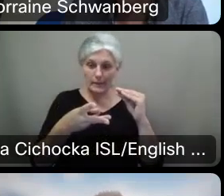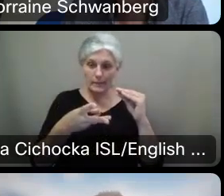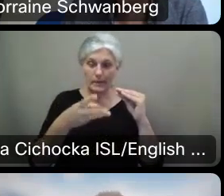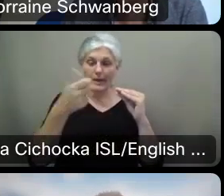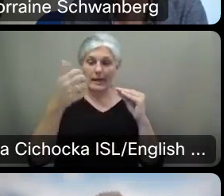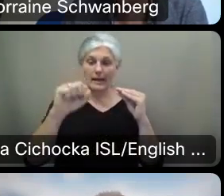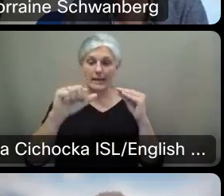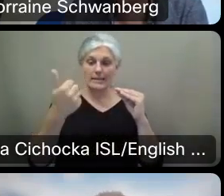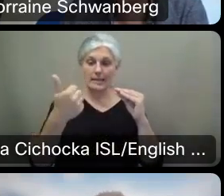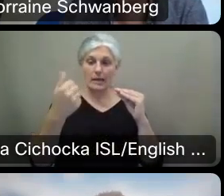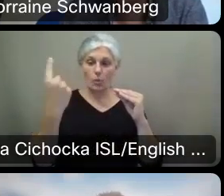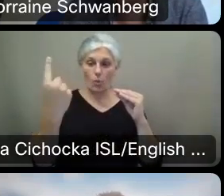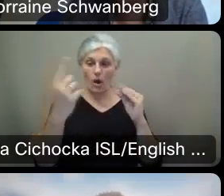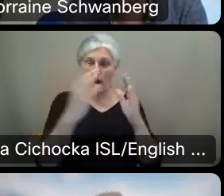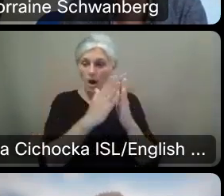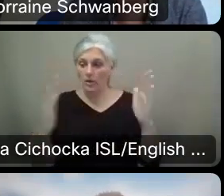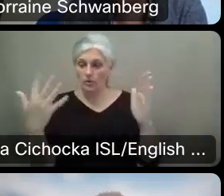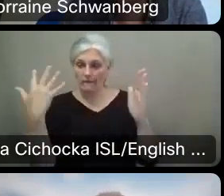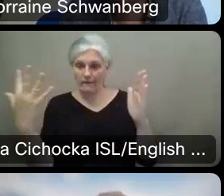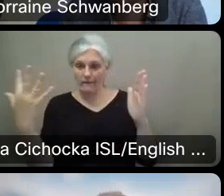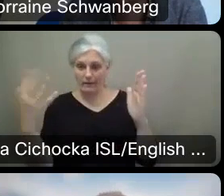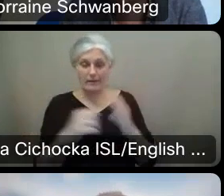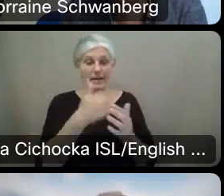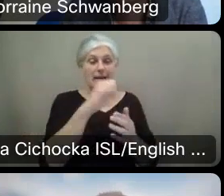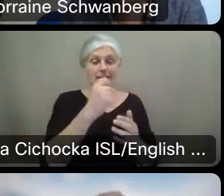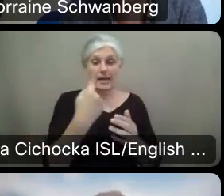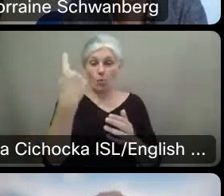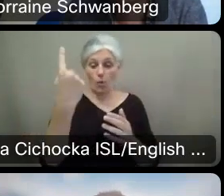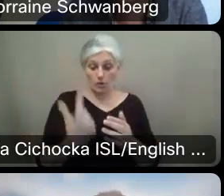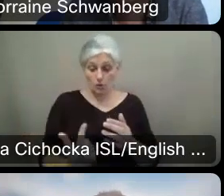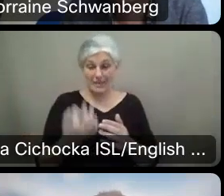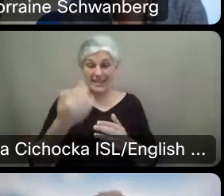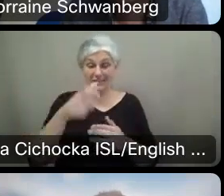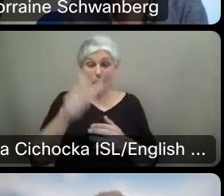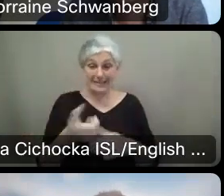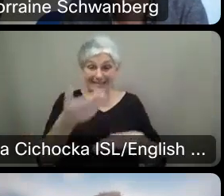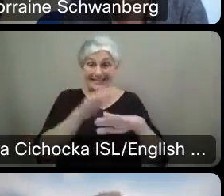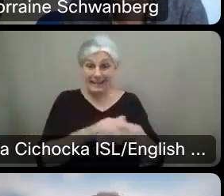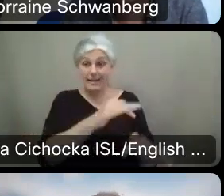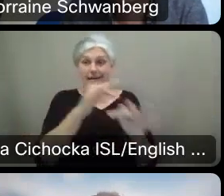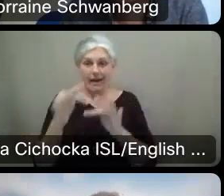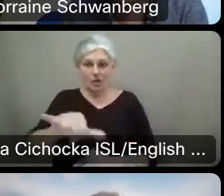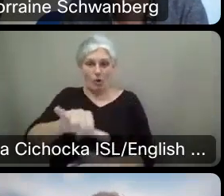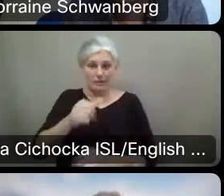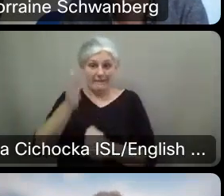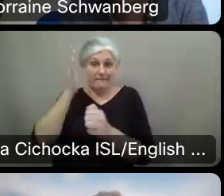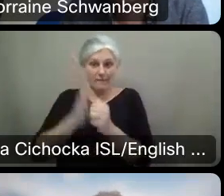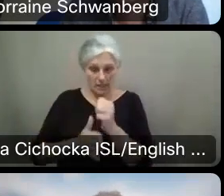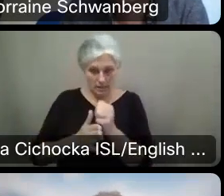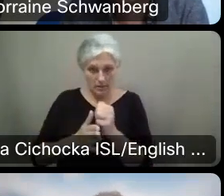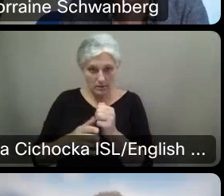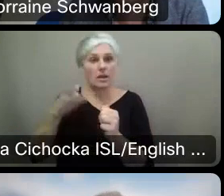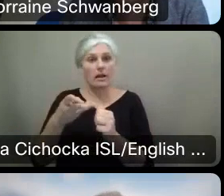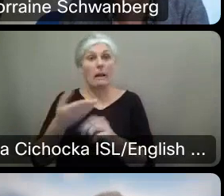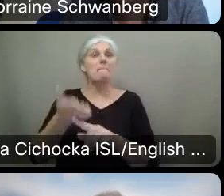ASA 1 to 5. So ASA 1 and 2, if a patient were to die after an operation and they were classified